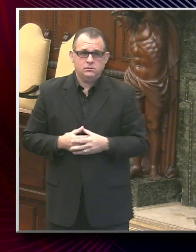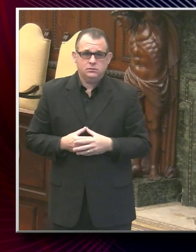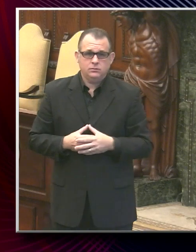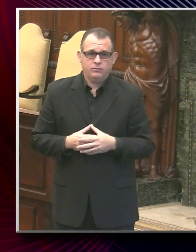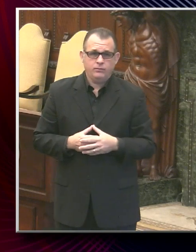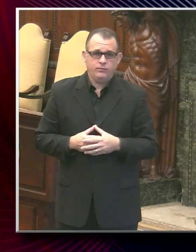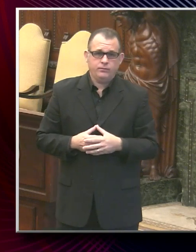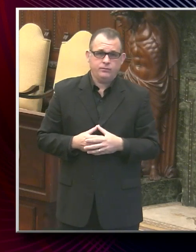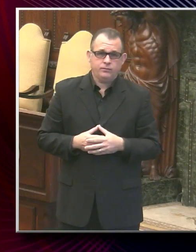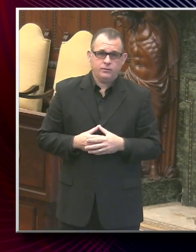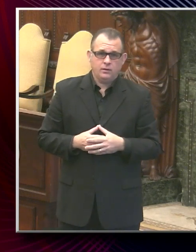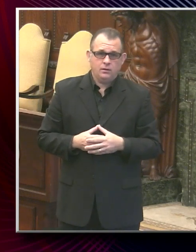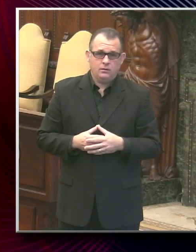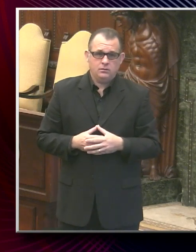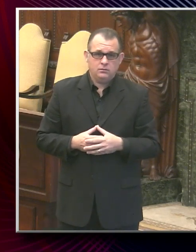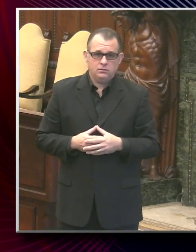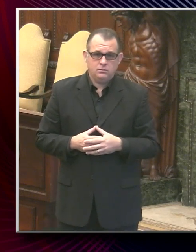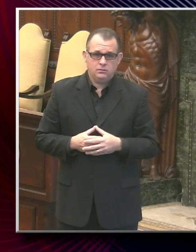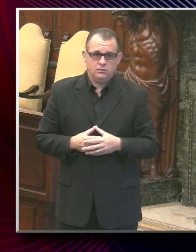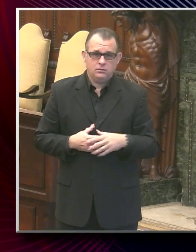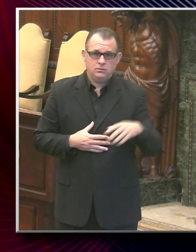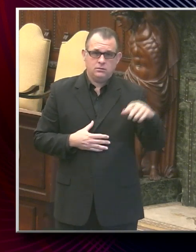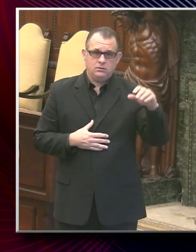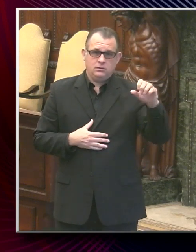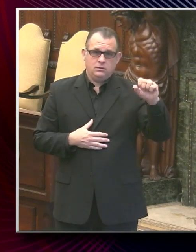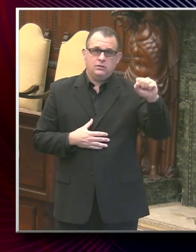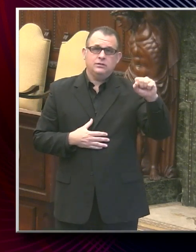Going to Sean Walsh now of the Inquirer.